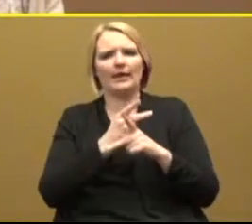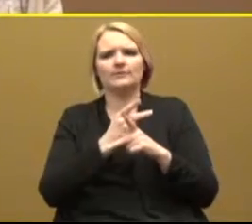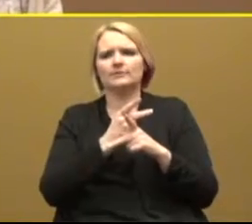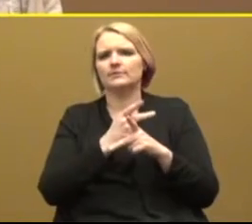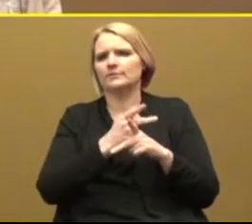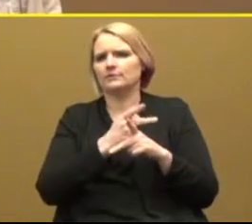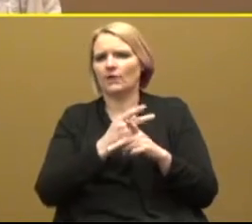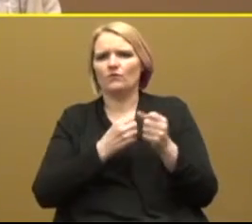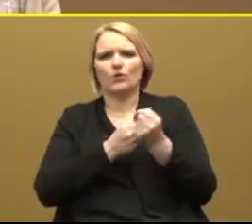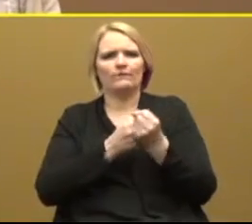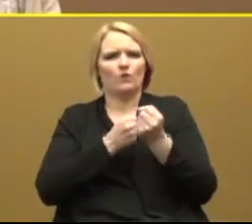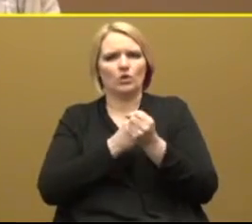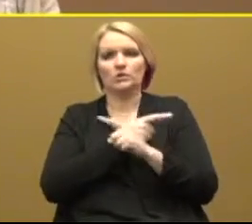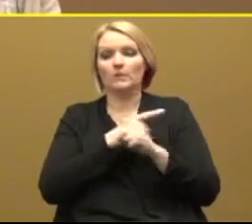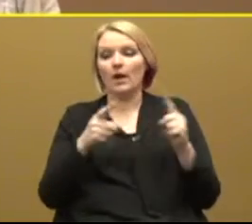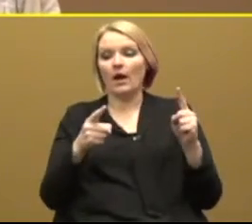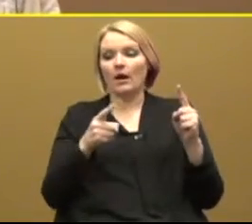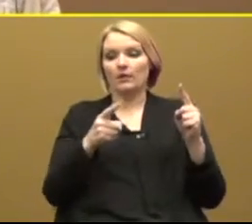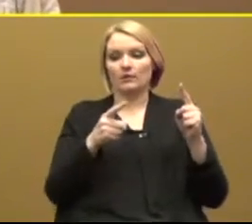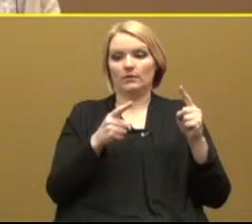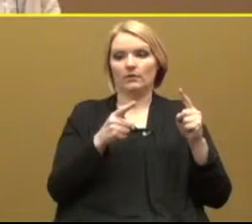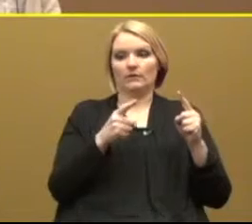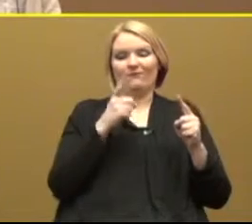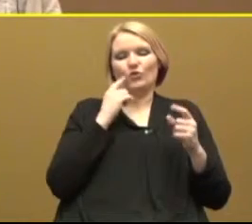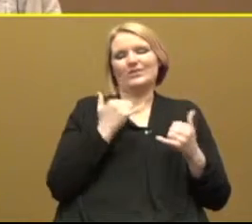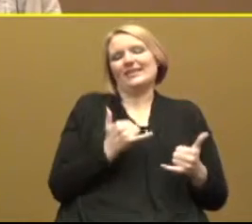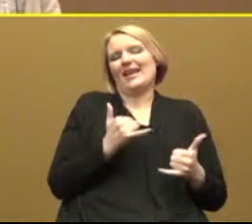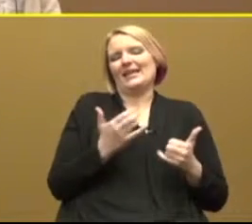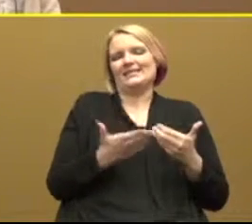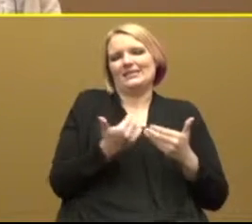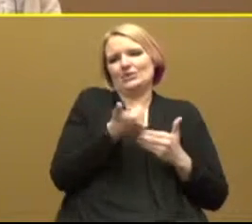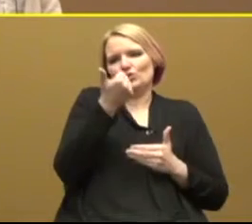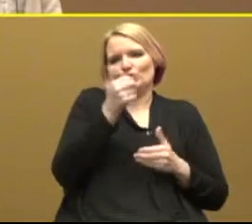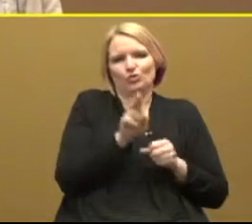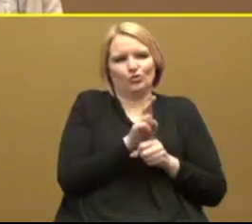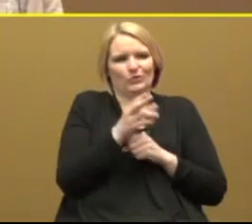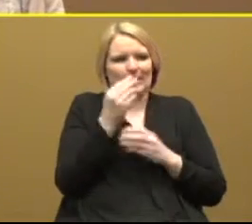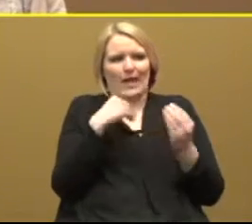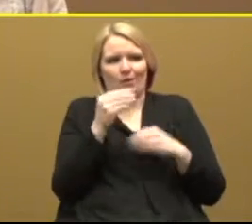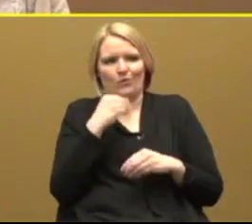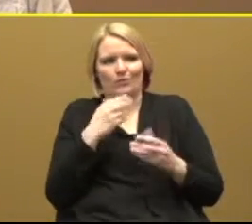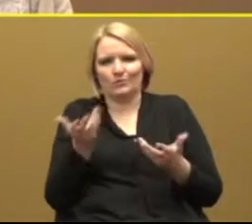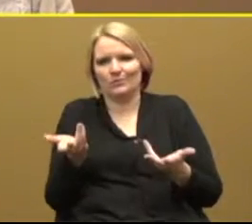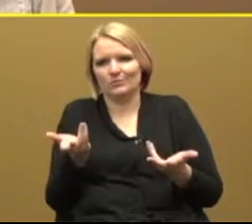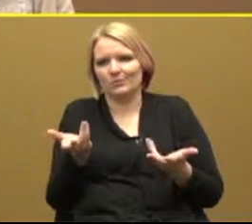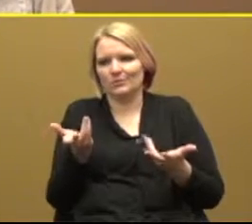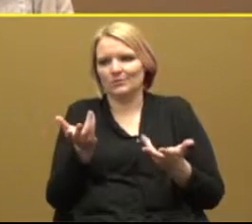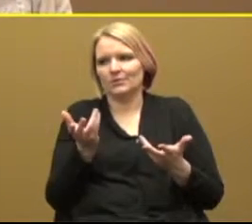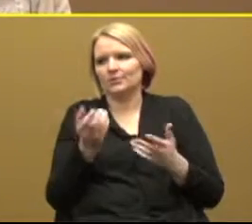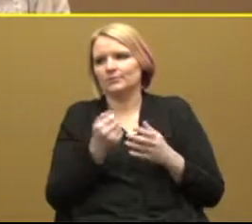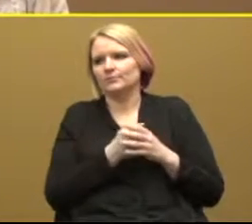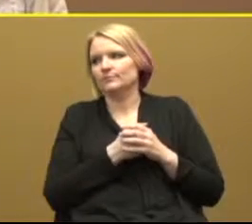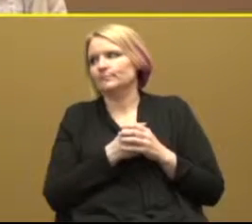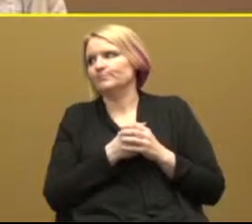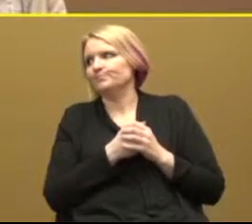of reinforcers, but for the purpose of today, it's really easy for me to use edibles.